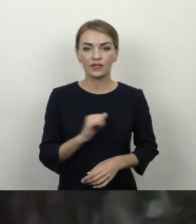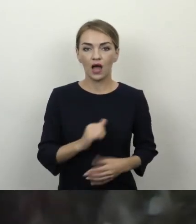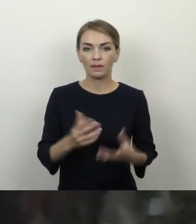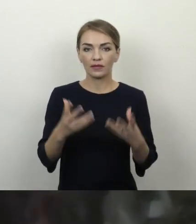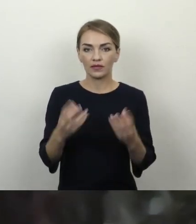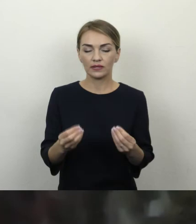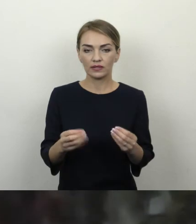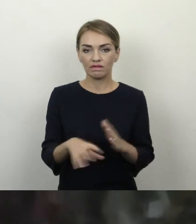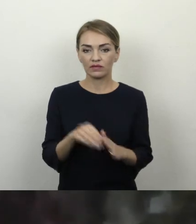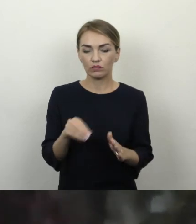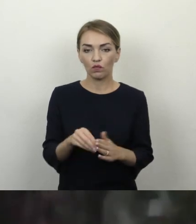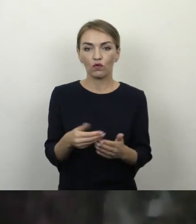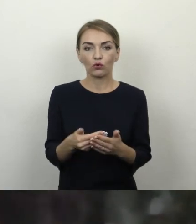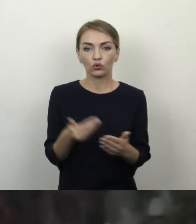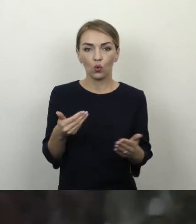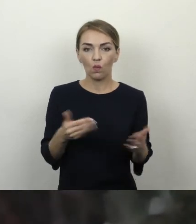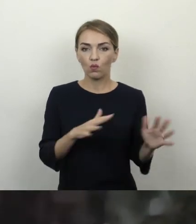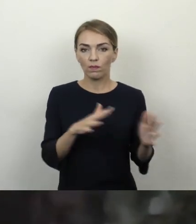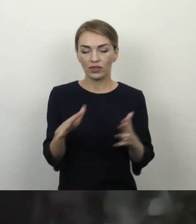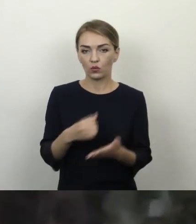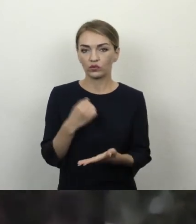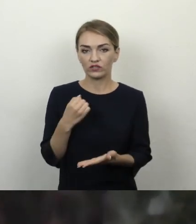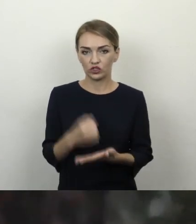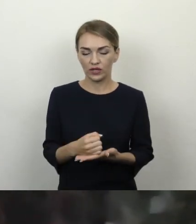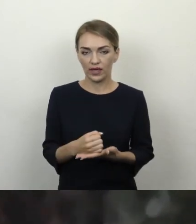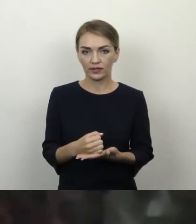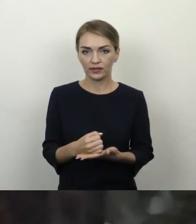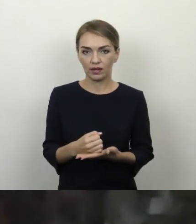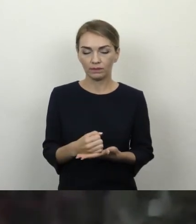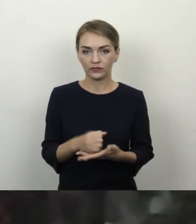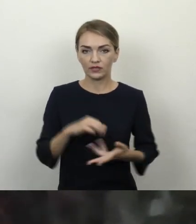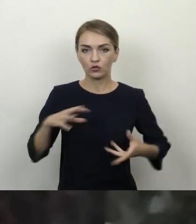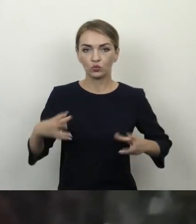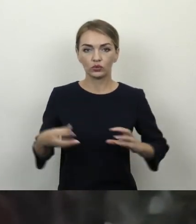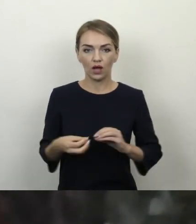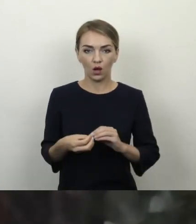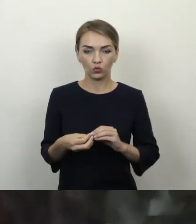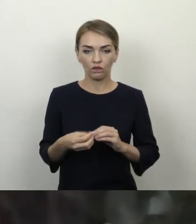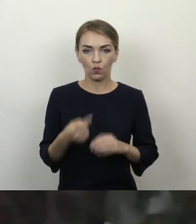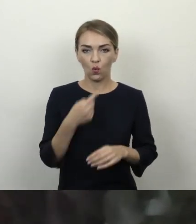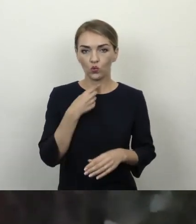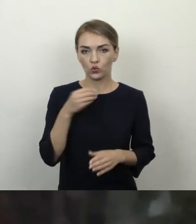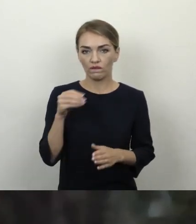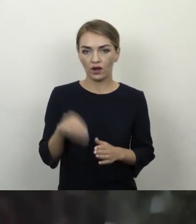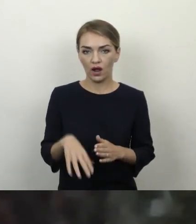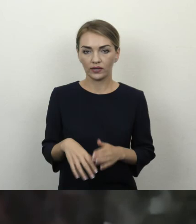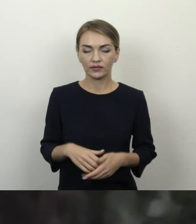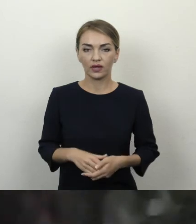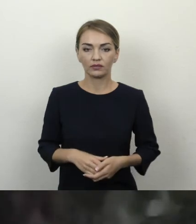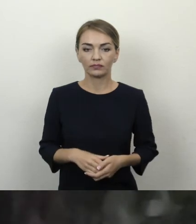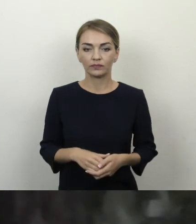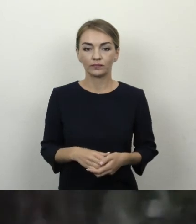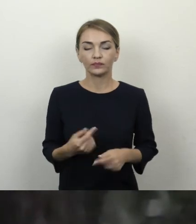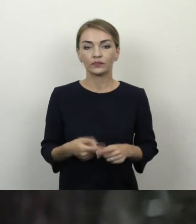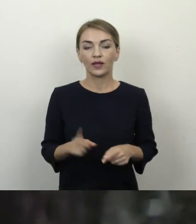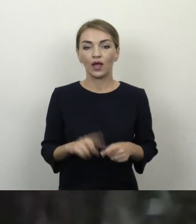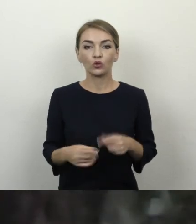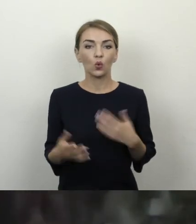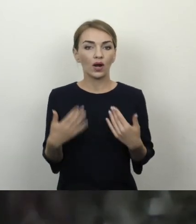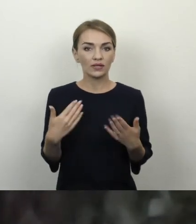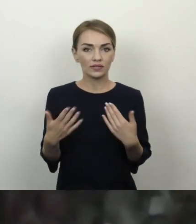election campaign, and until the voting results